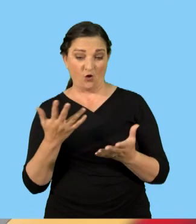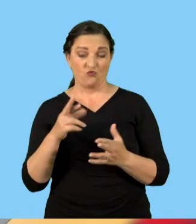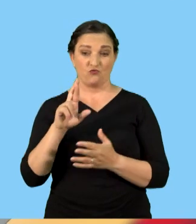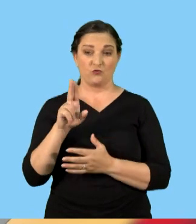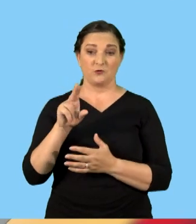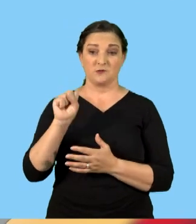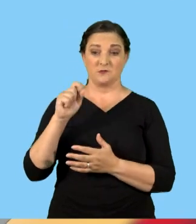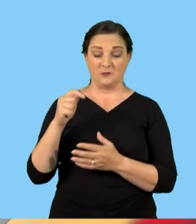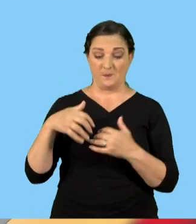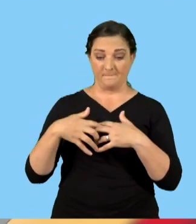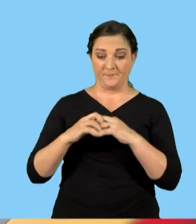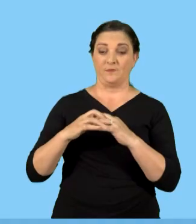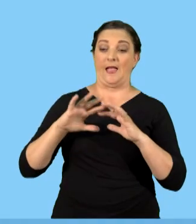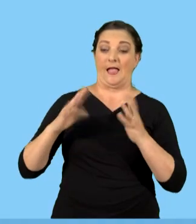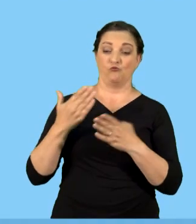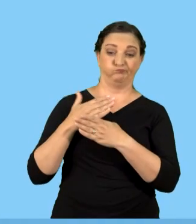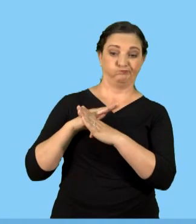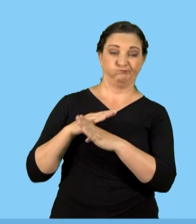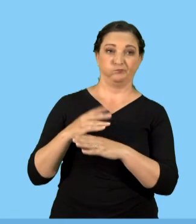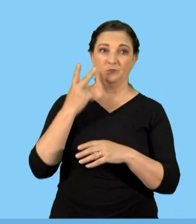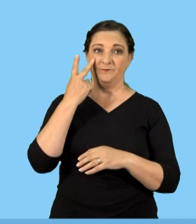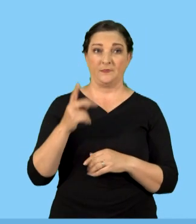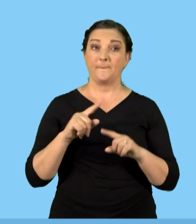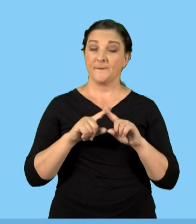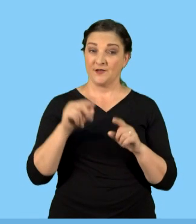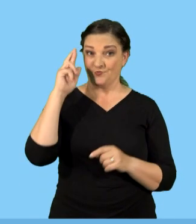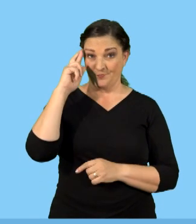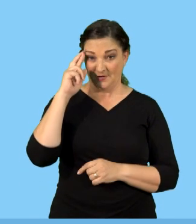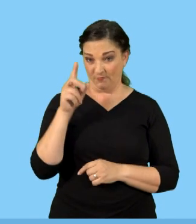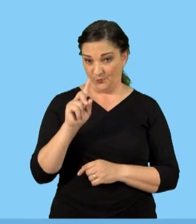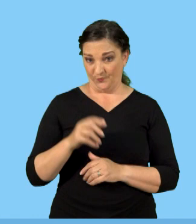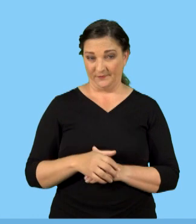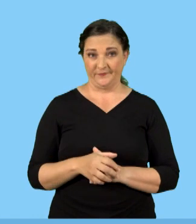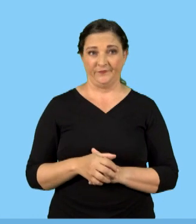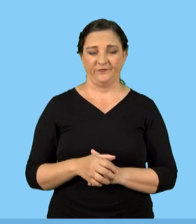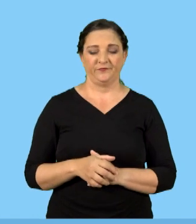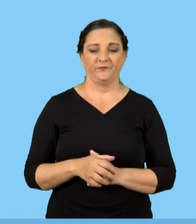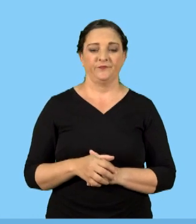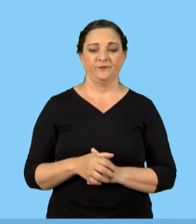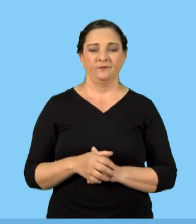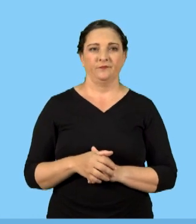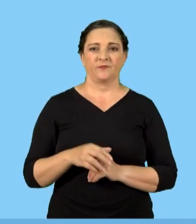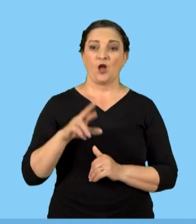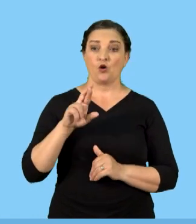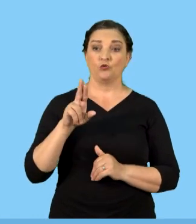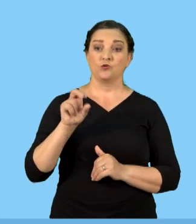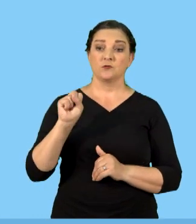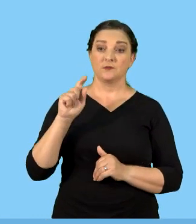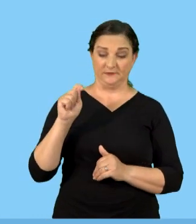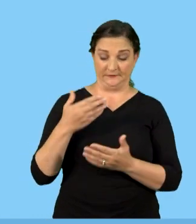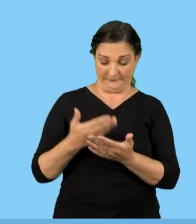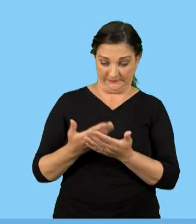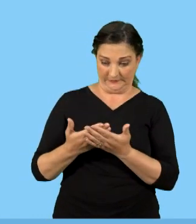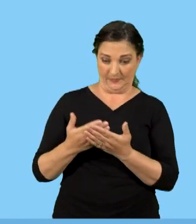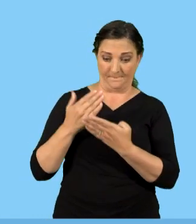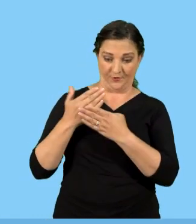can prevent the rust. So what I always want you to remember from this lesson is the following. So rust